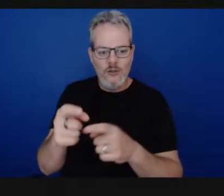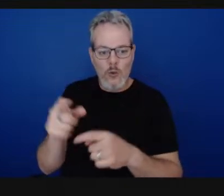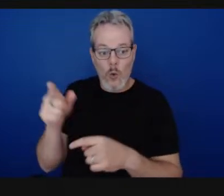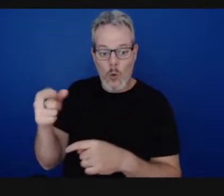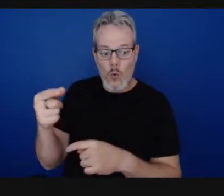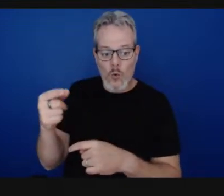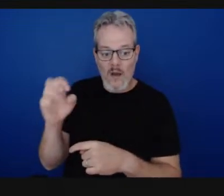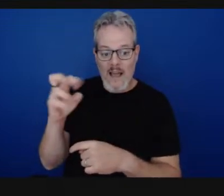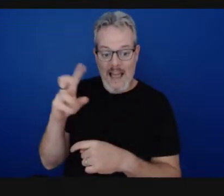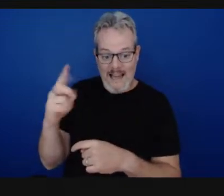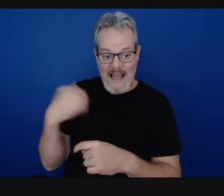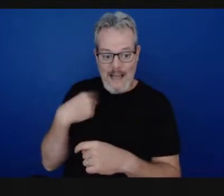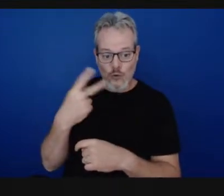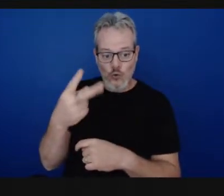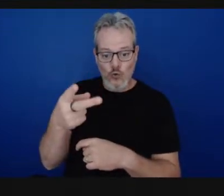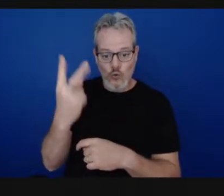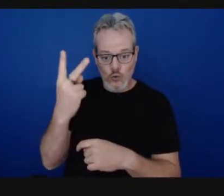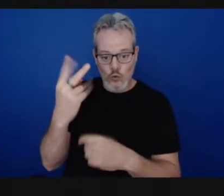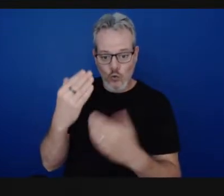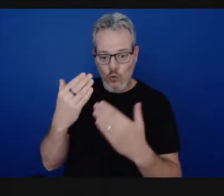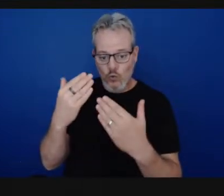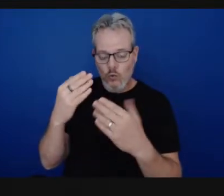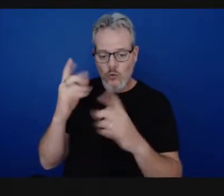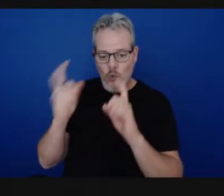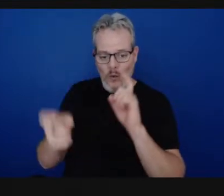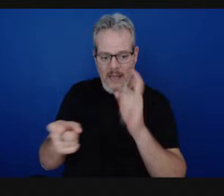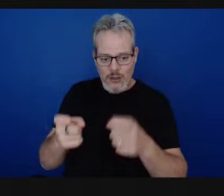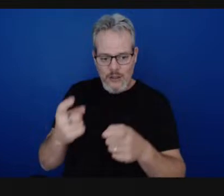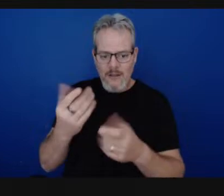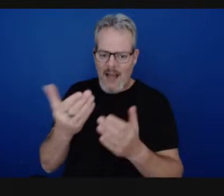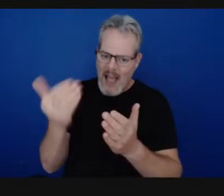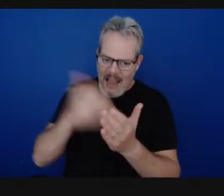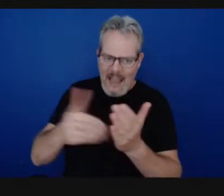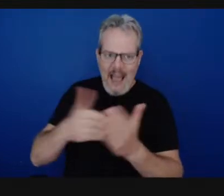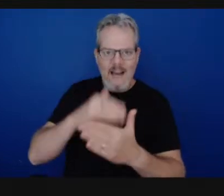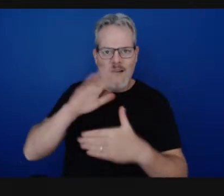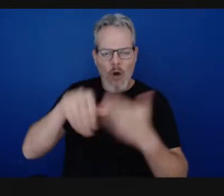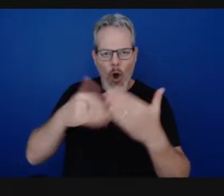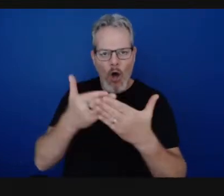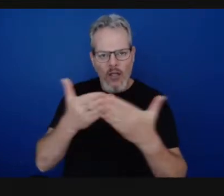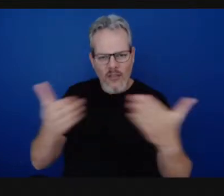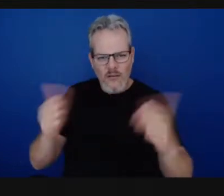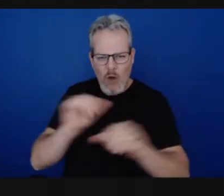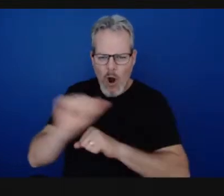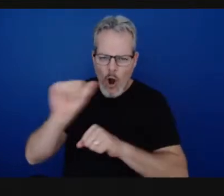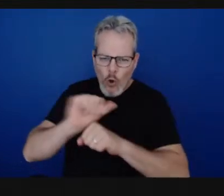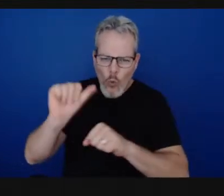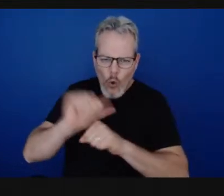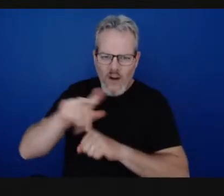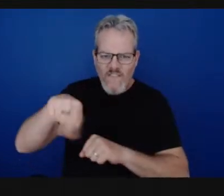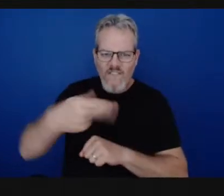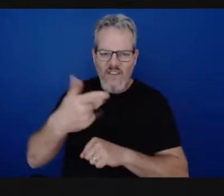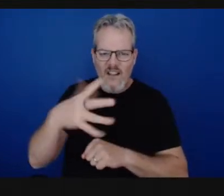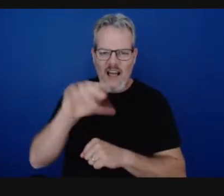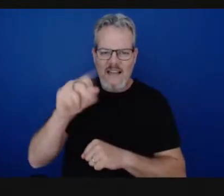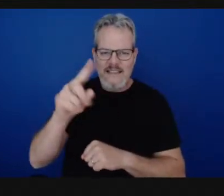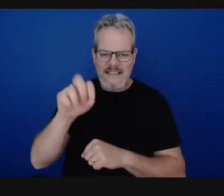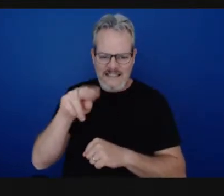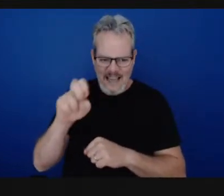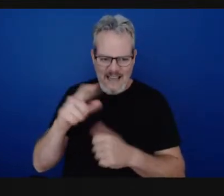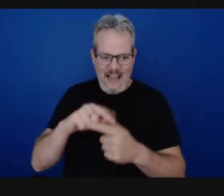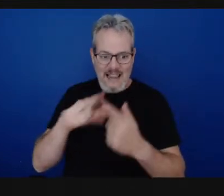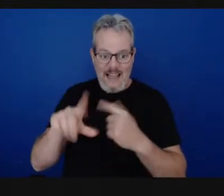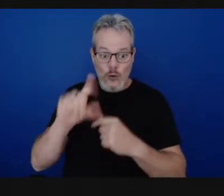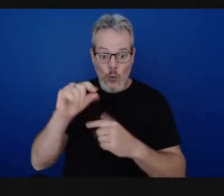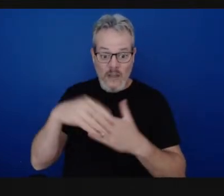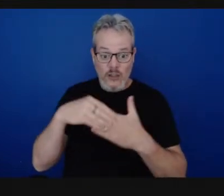2 donations. First one was a $20 super chat. Says, again, thanks for all your hard work, Phil and Dane. I appreciate that. And then a 20